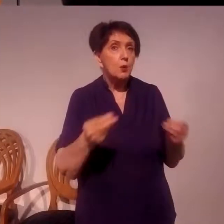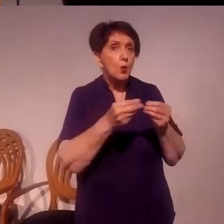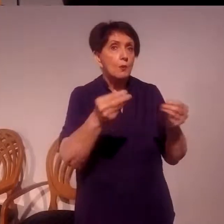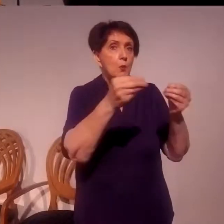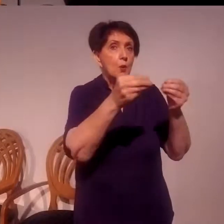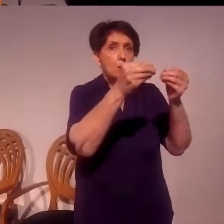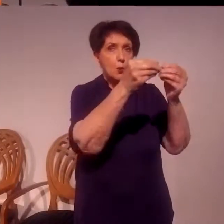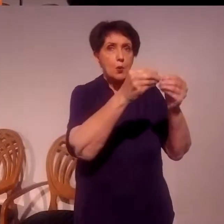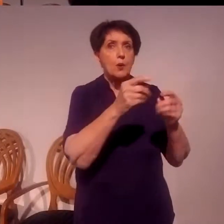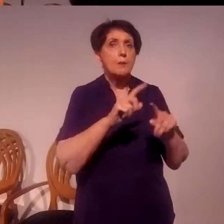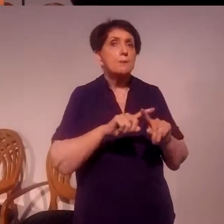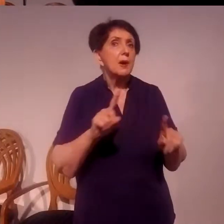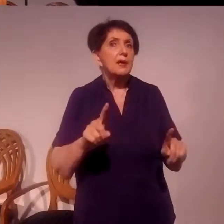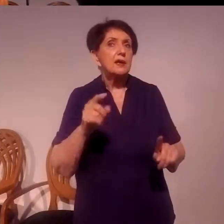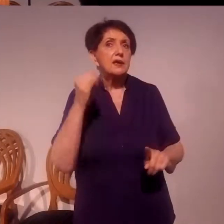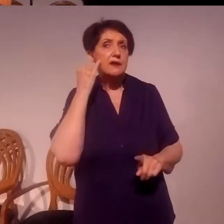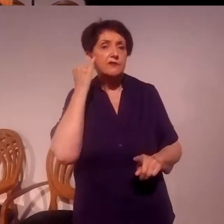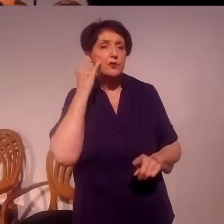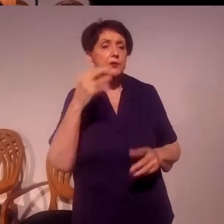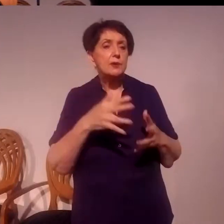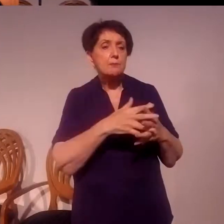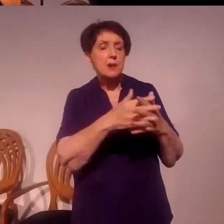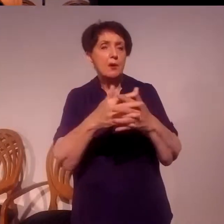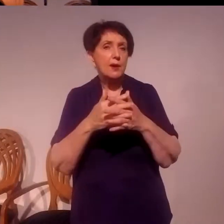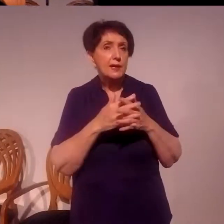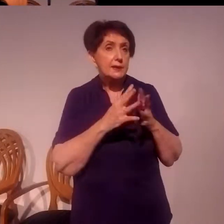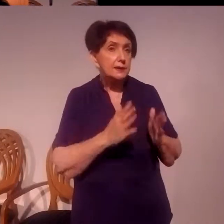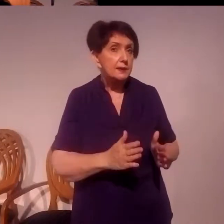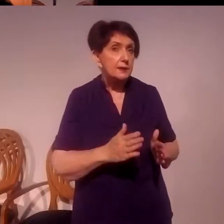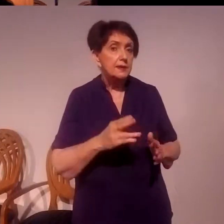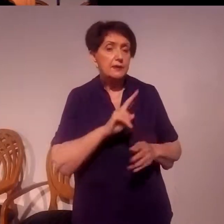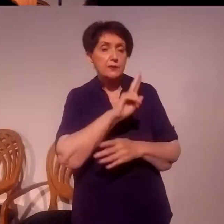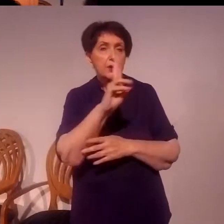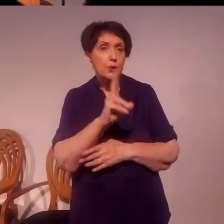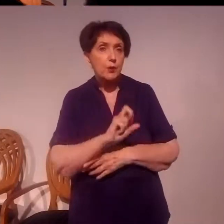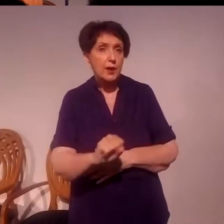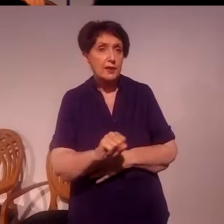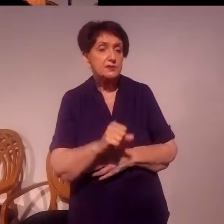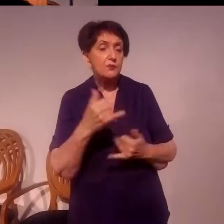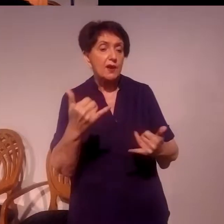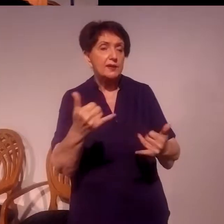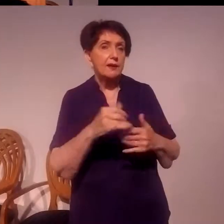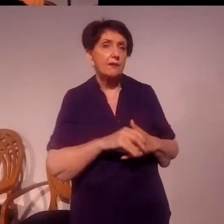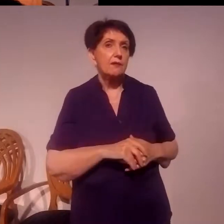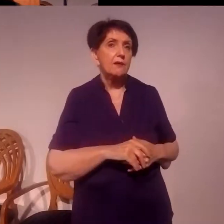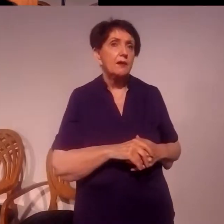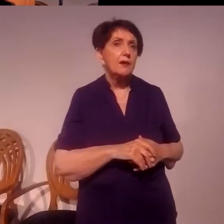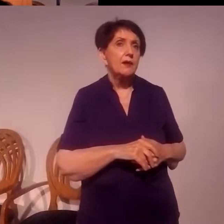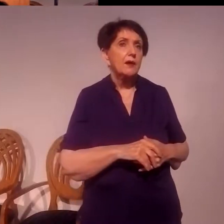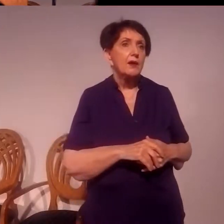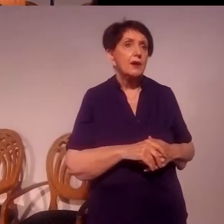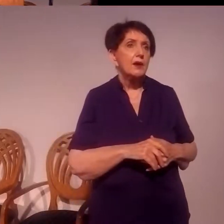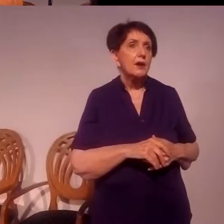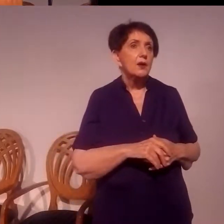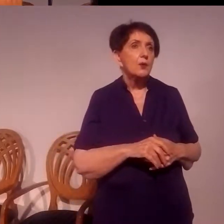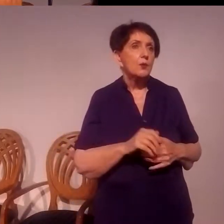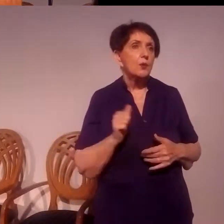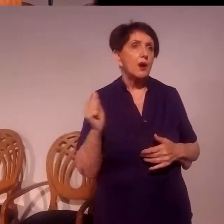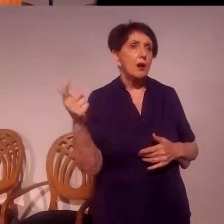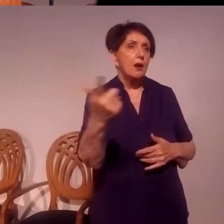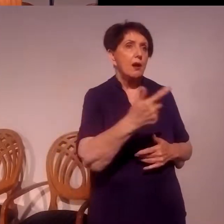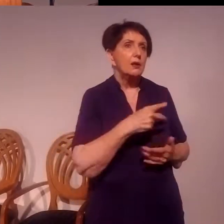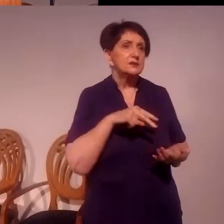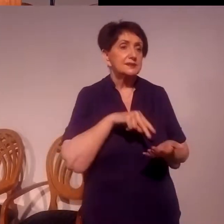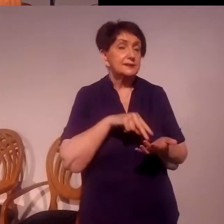And if you are an American in the United States currently, in this moment, we are all standing on